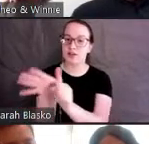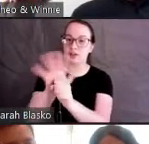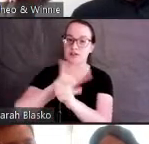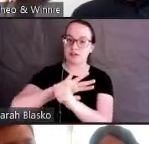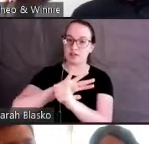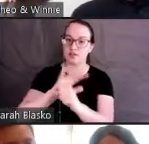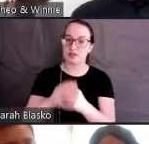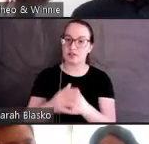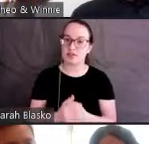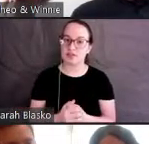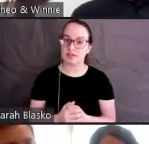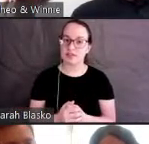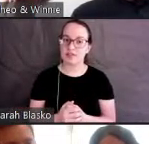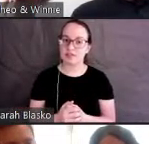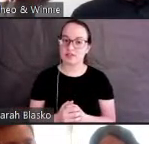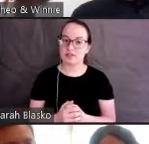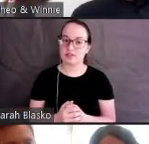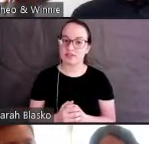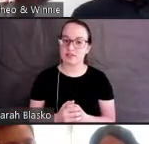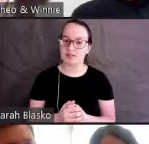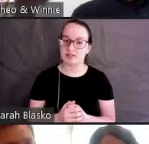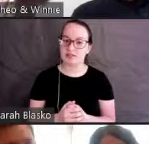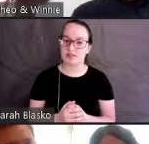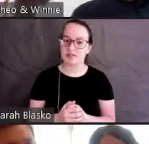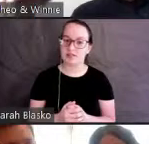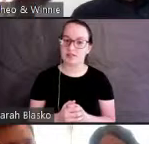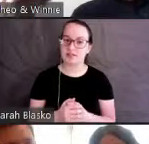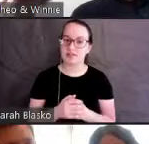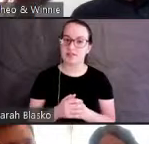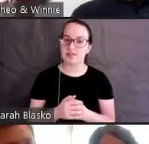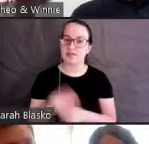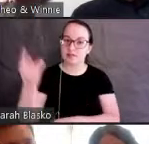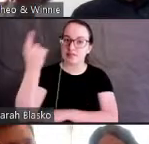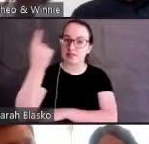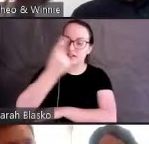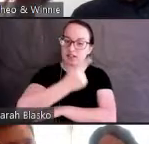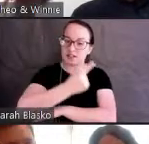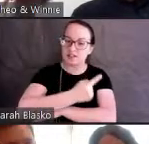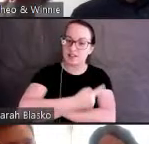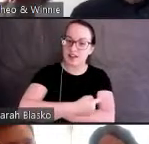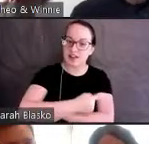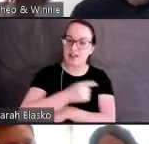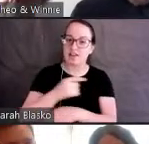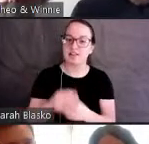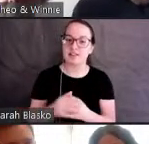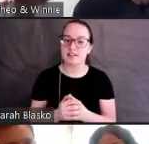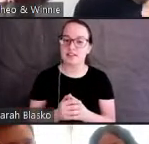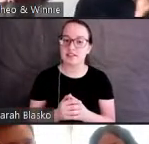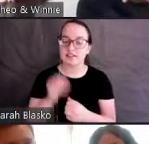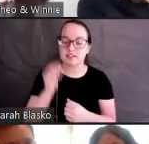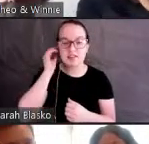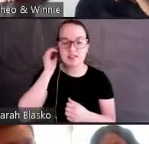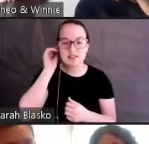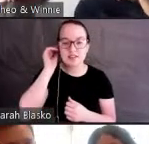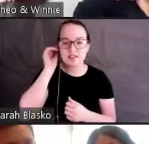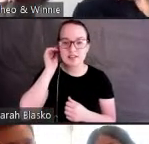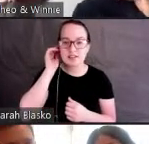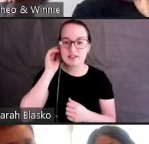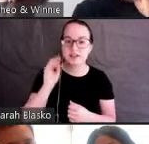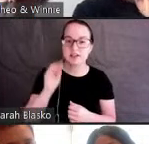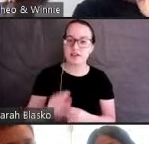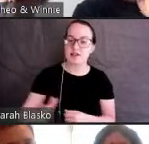again? But we have no less days to sing God's praise than when we first